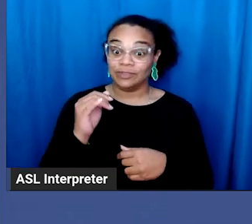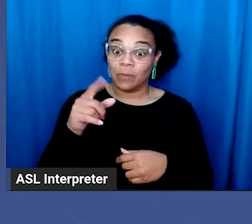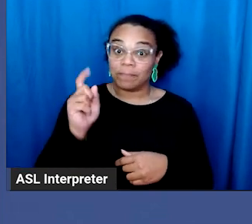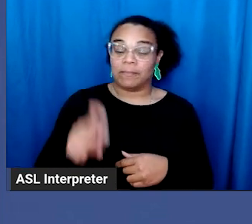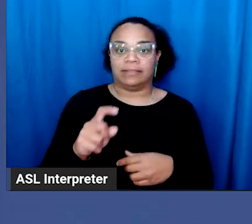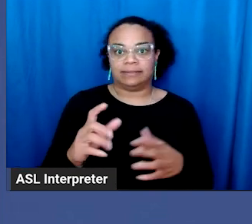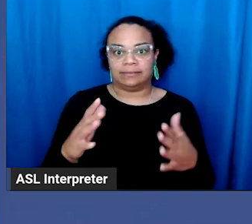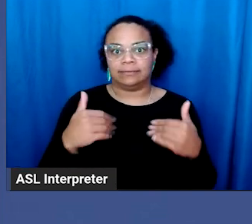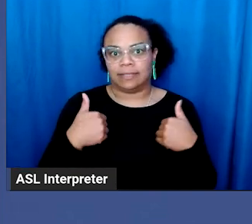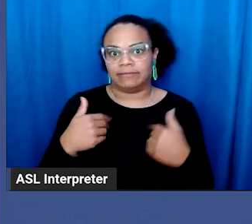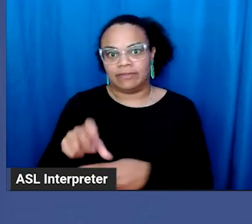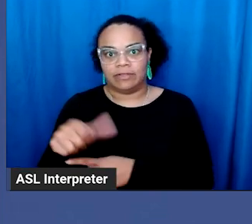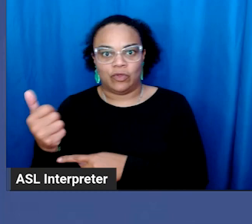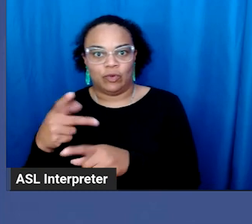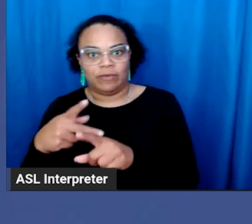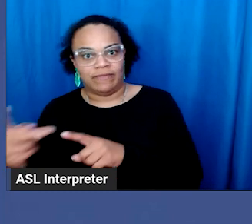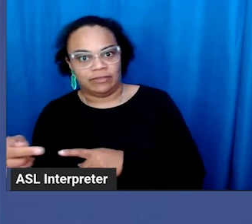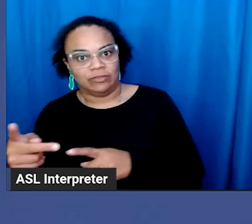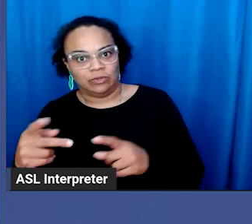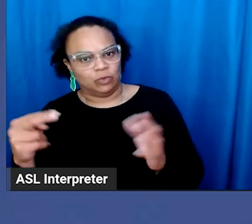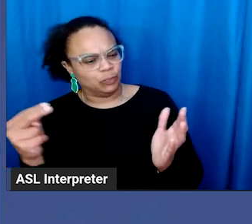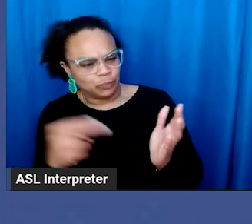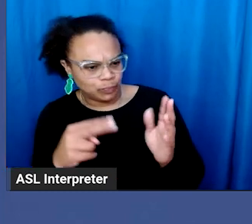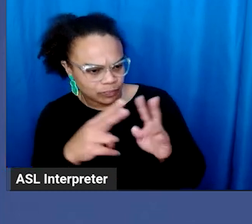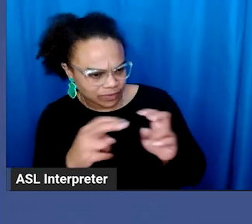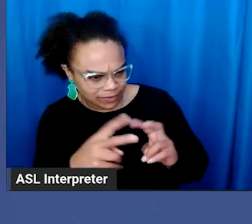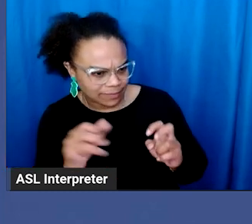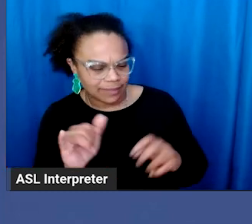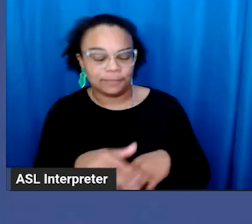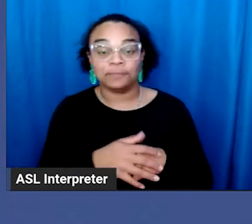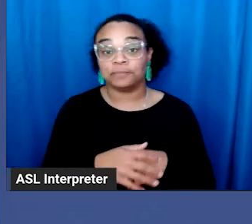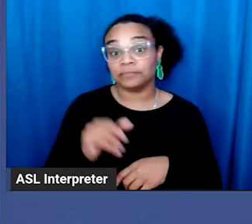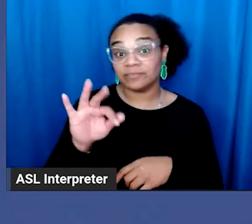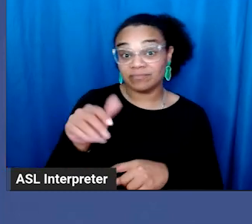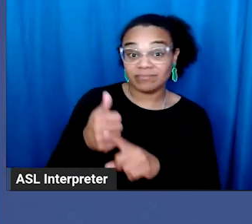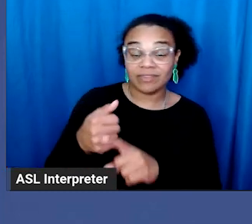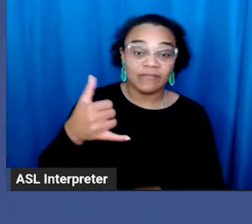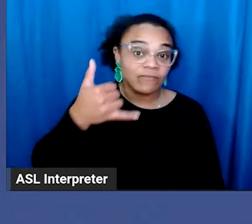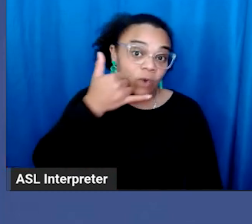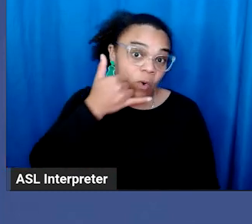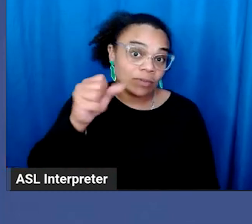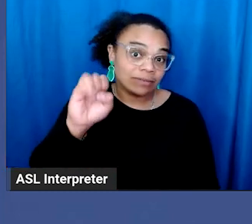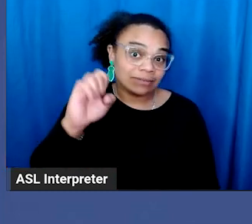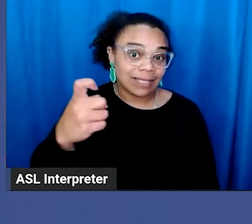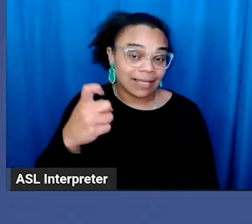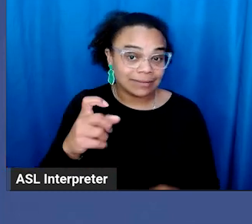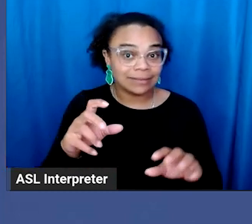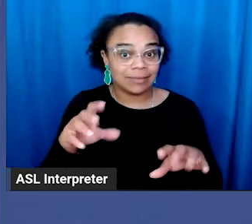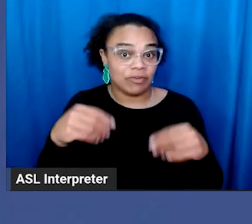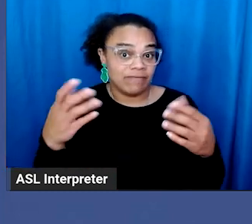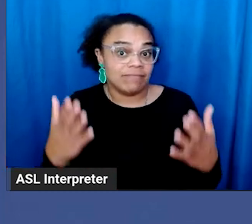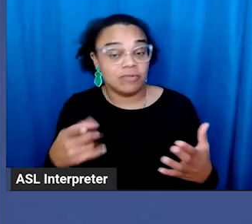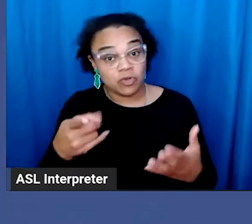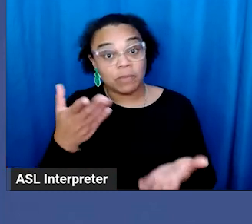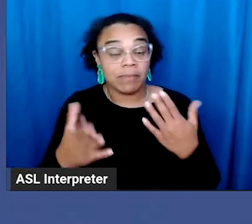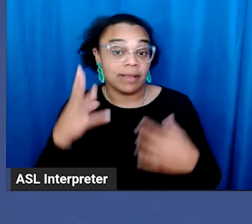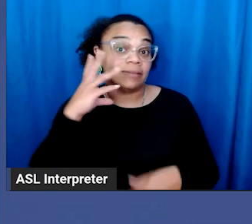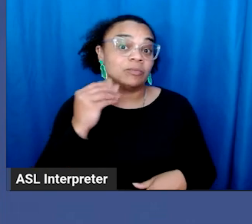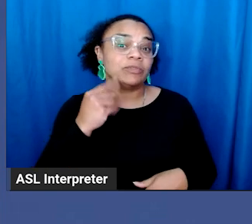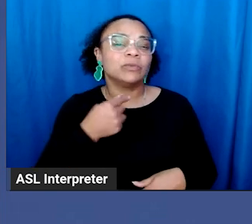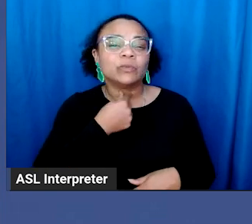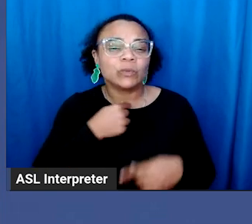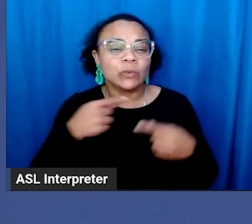at. If you're a phone sex provider, you may get sore throats a lot.